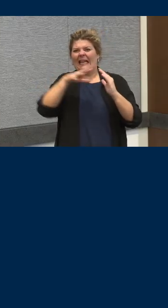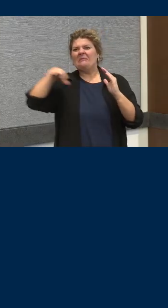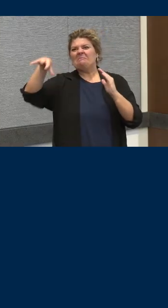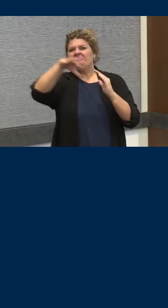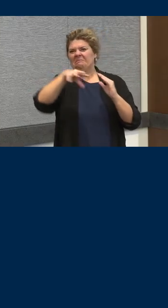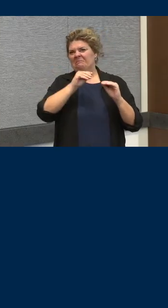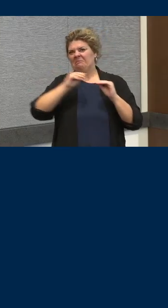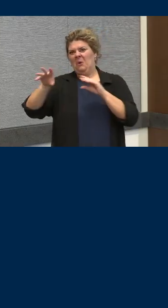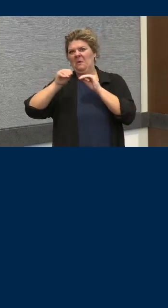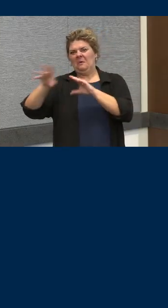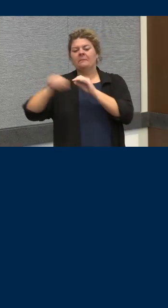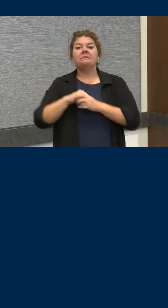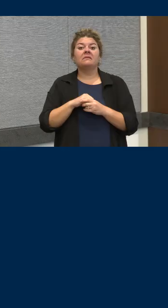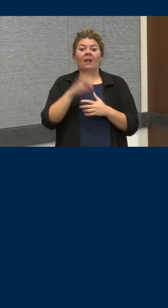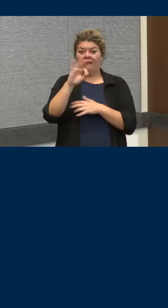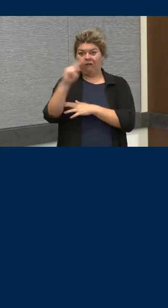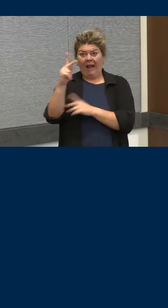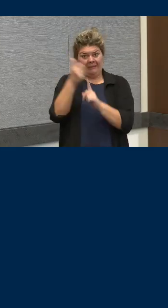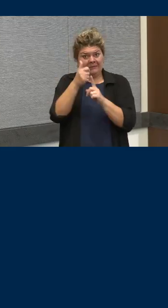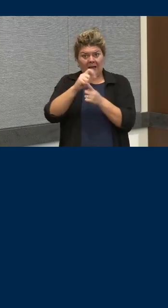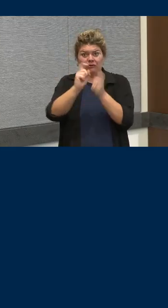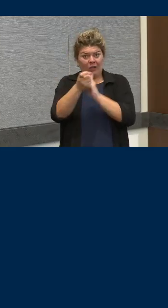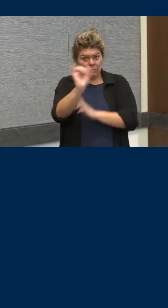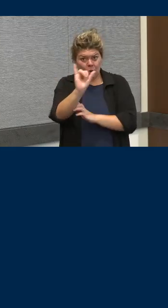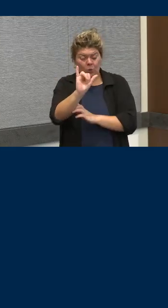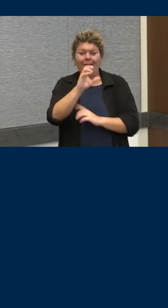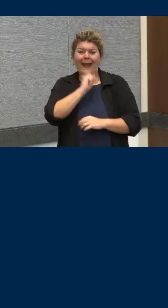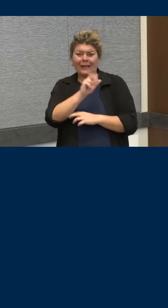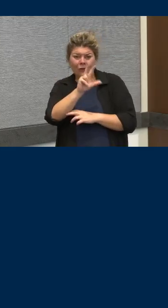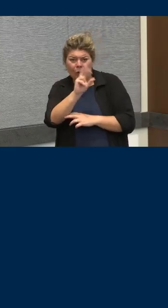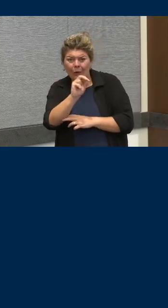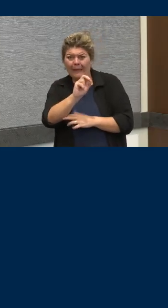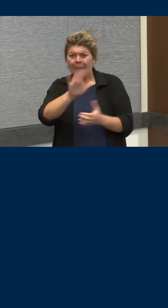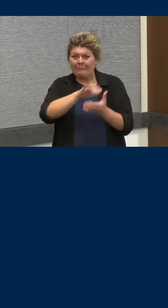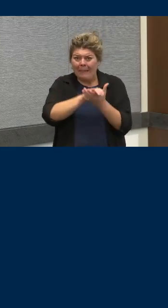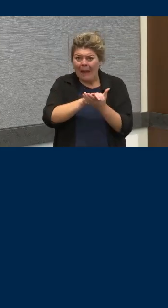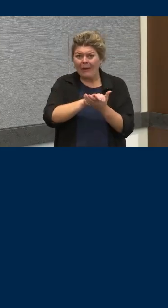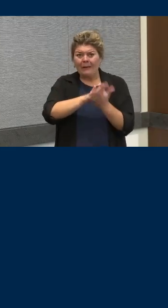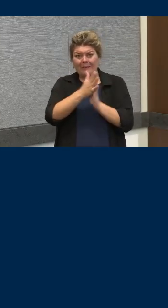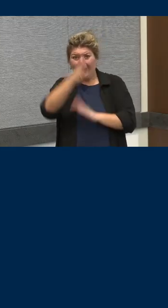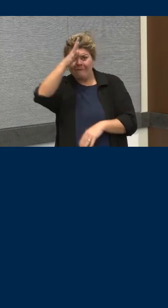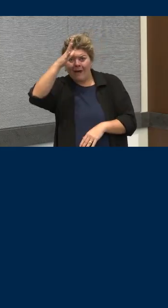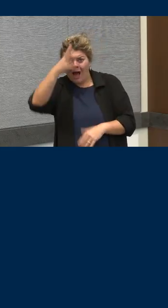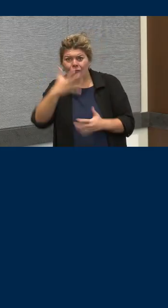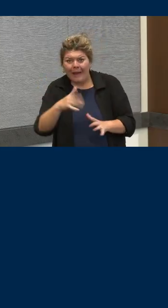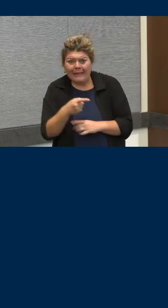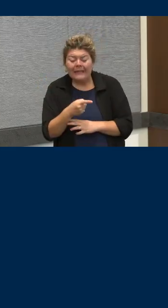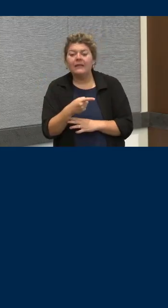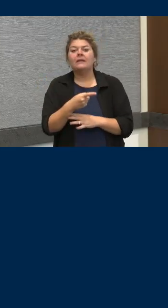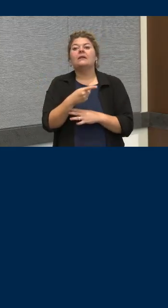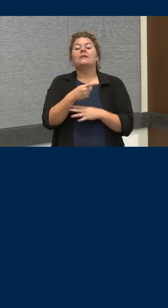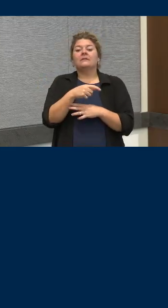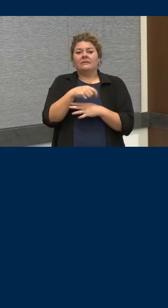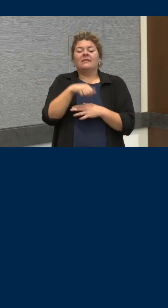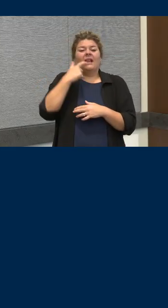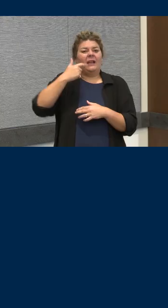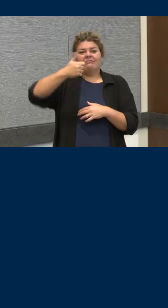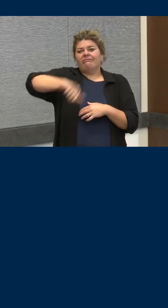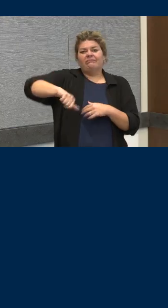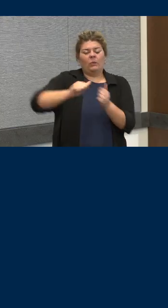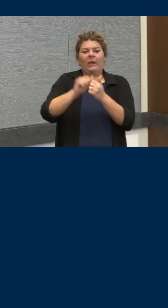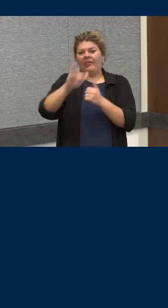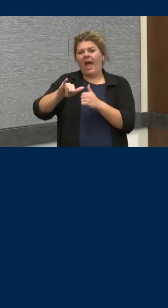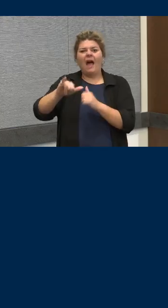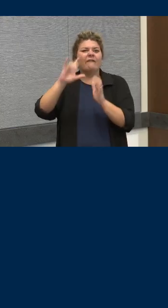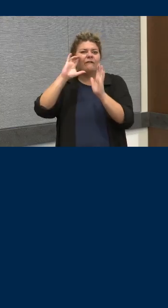had changed. He was 30, married, a father, and despite rejection from membership in the